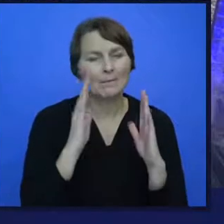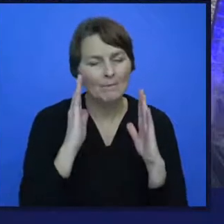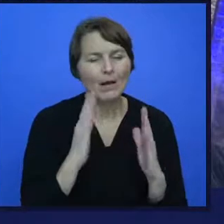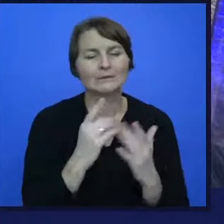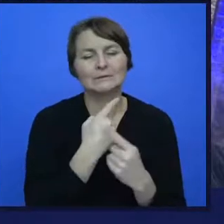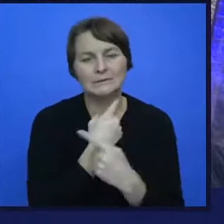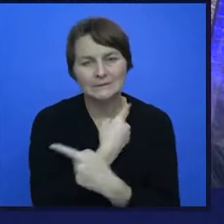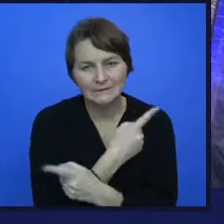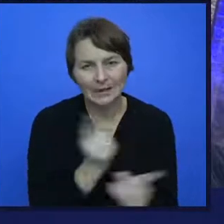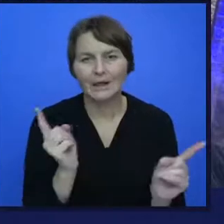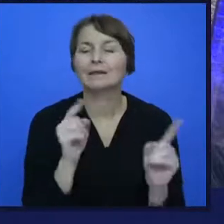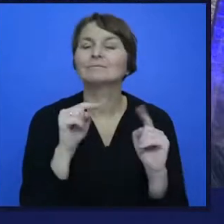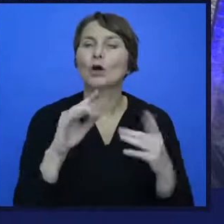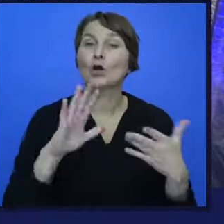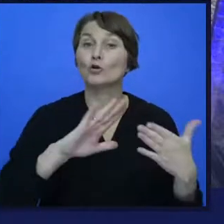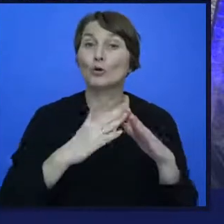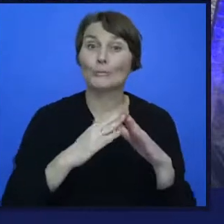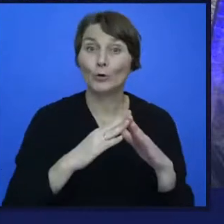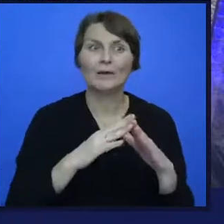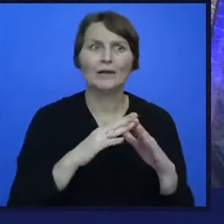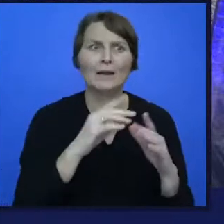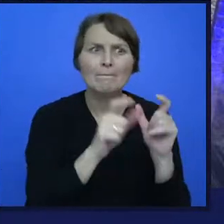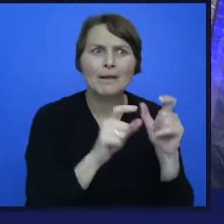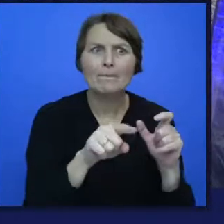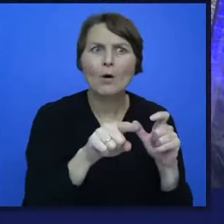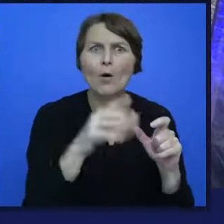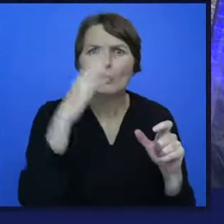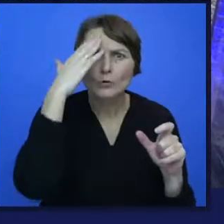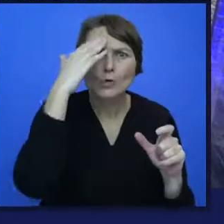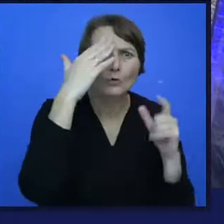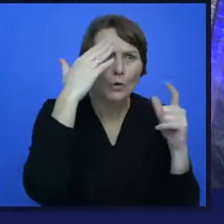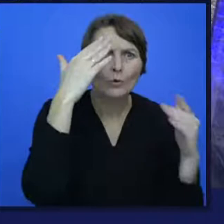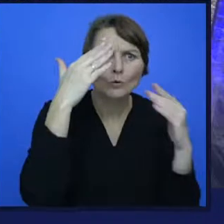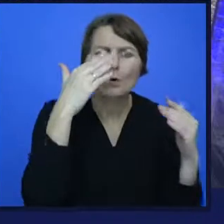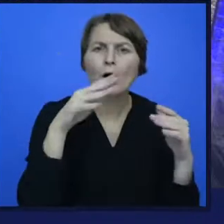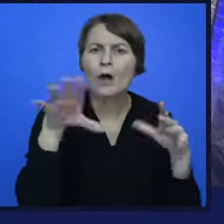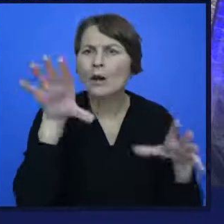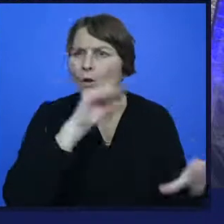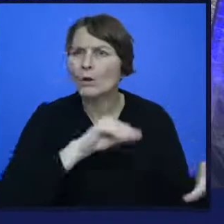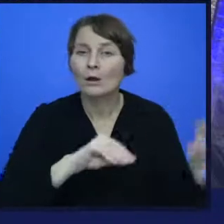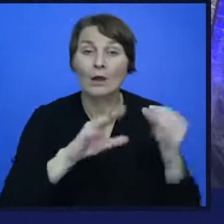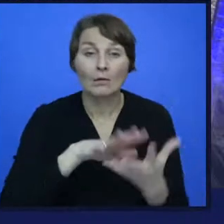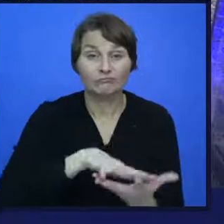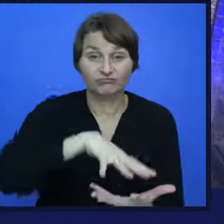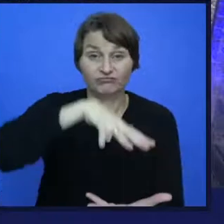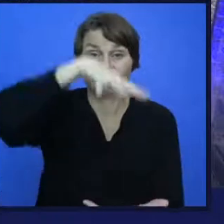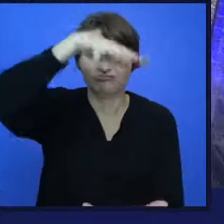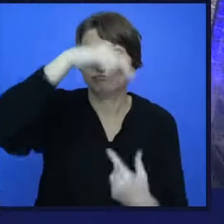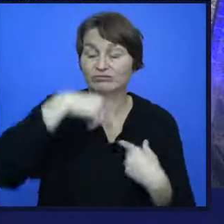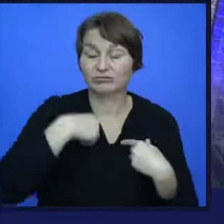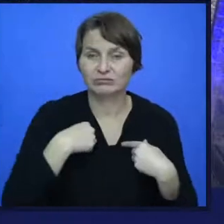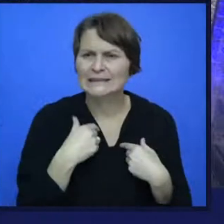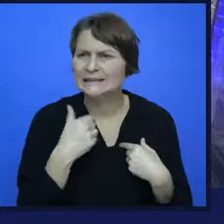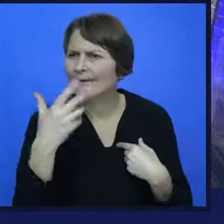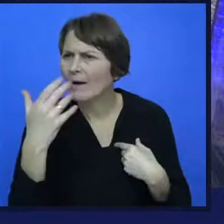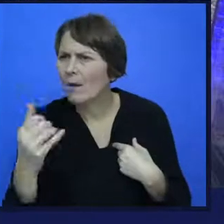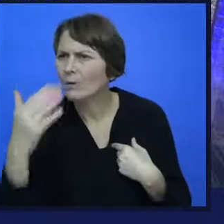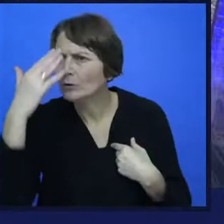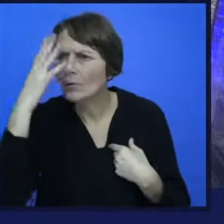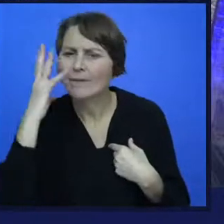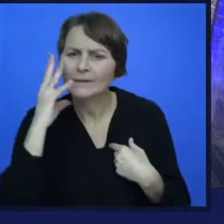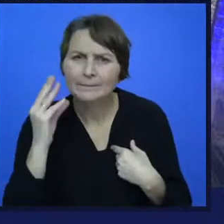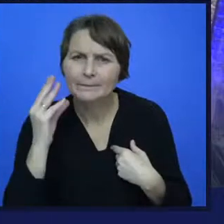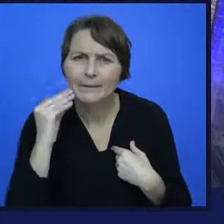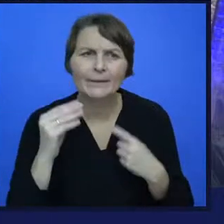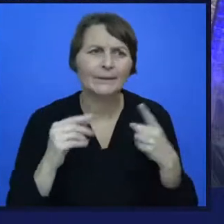tell you how much I've learned from the community in terms of what people bring to the table. Everybody has a different, you know, experience. Everybody has